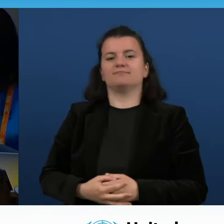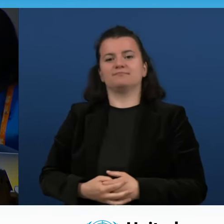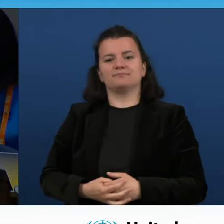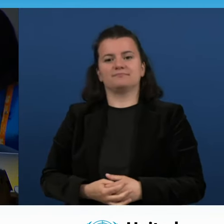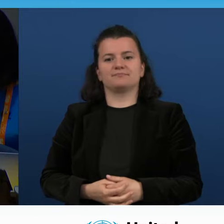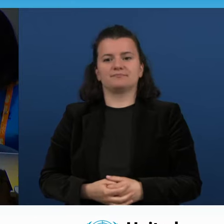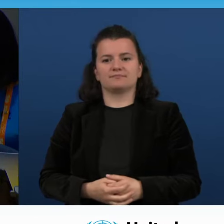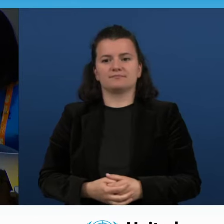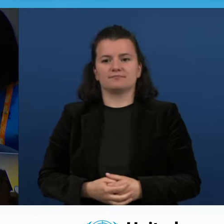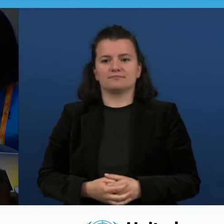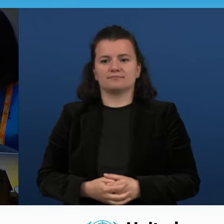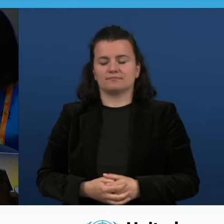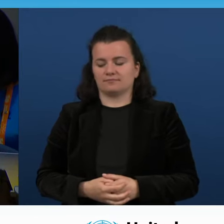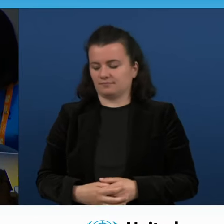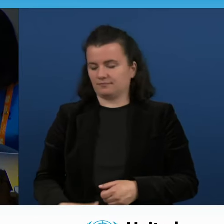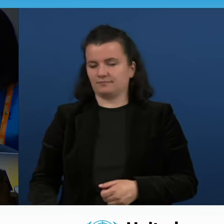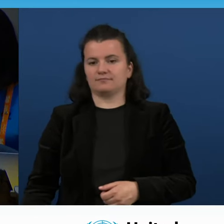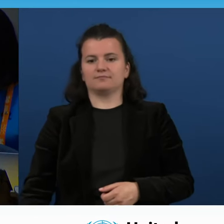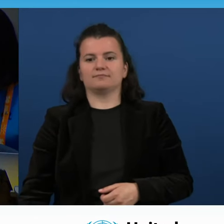Mr. Yi Jun Mok,